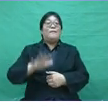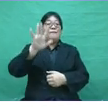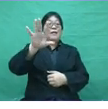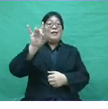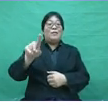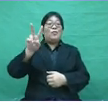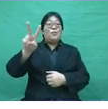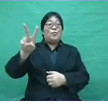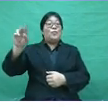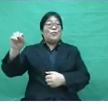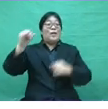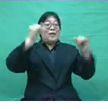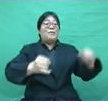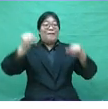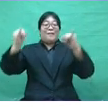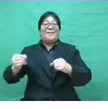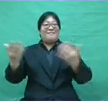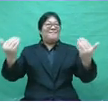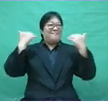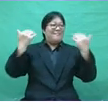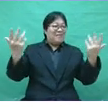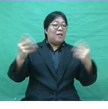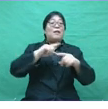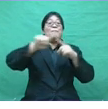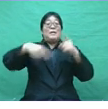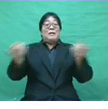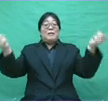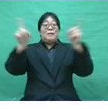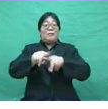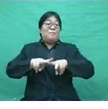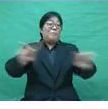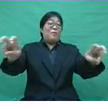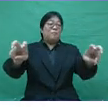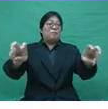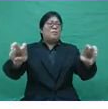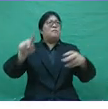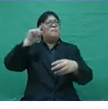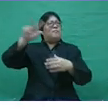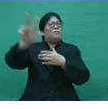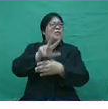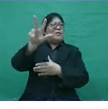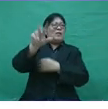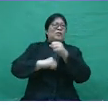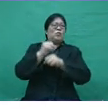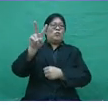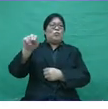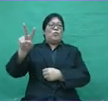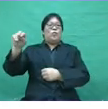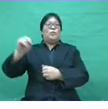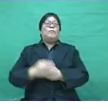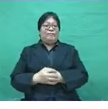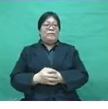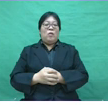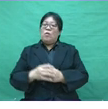508,200 individuals unemployed. And when the pandemic hit the country sometimes in March 2020, a significant